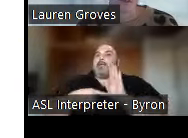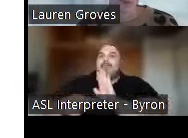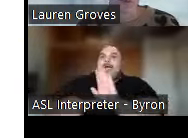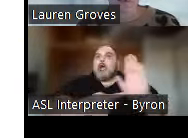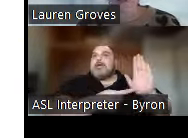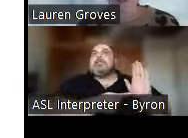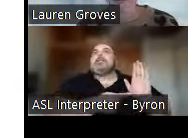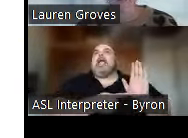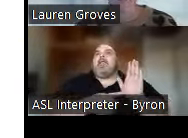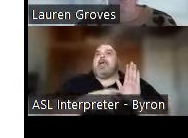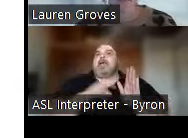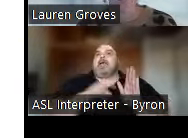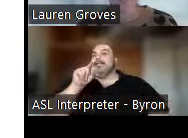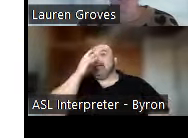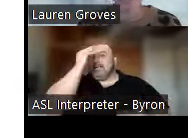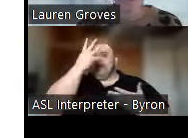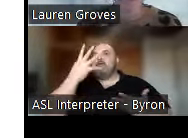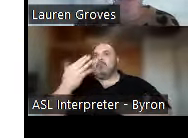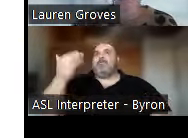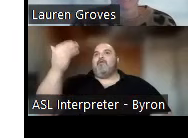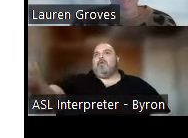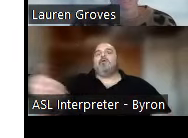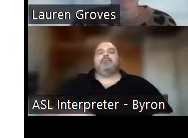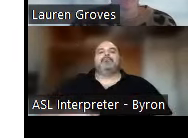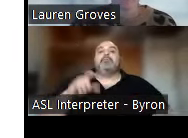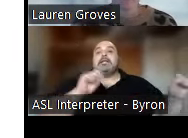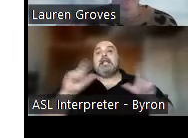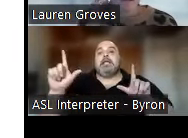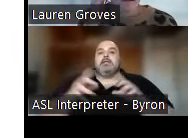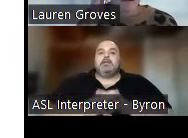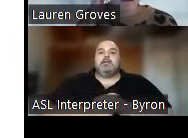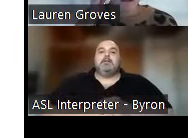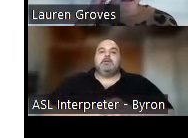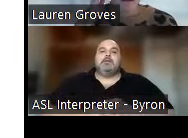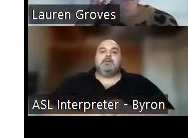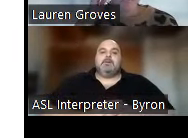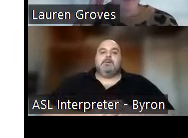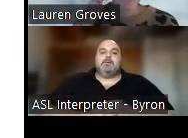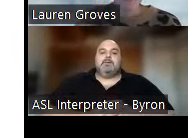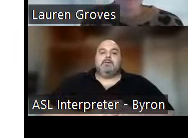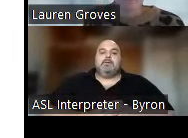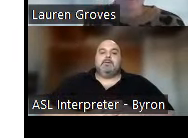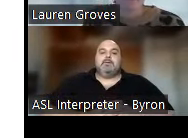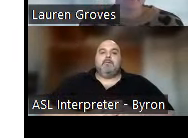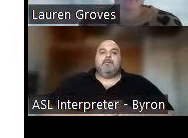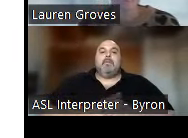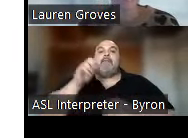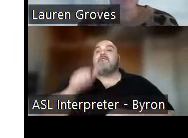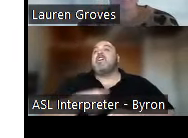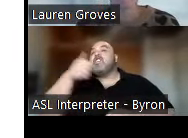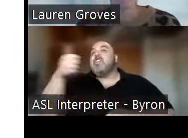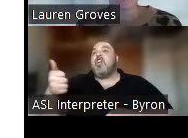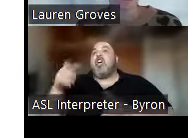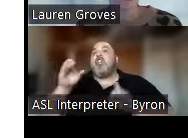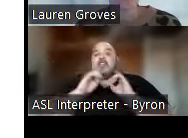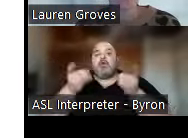moving forward. Next slide. Another one of our initiatives here at the